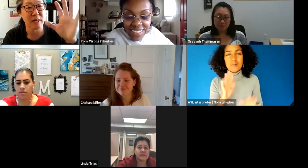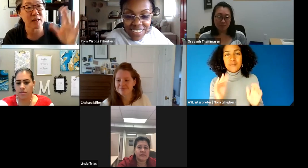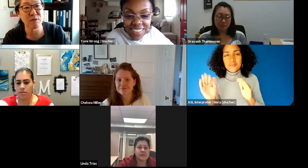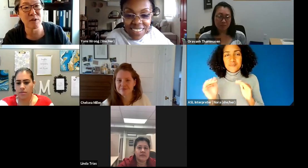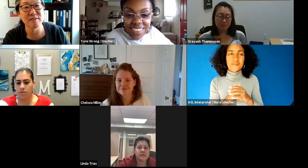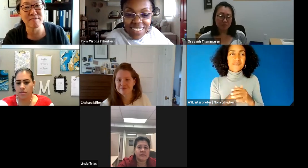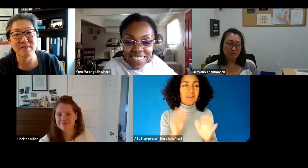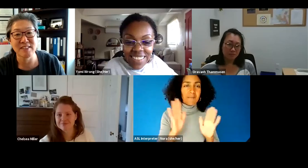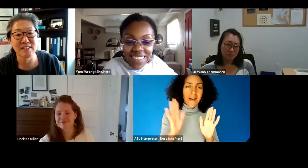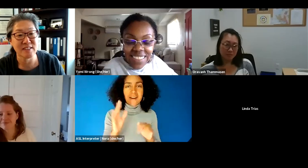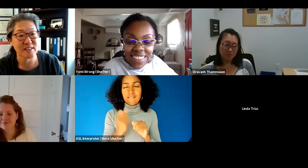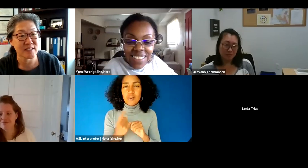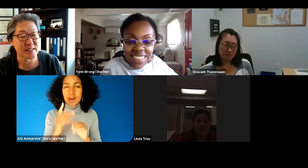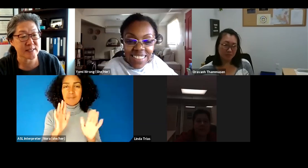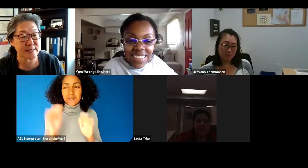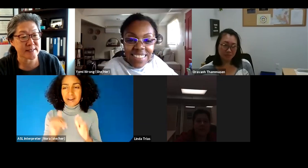Bye, everyone.